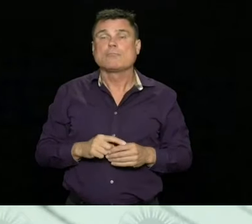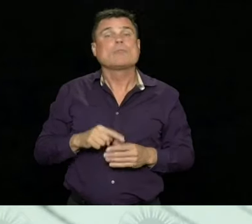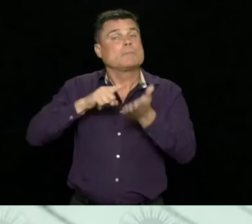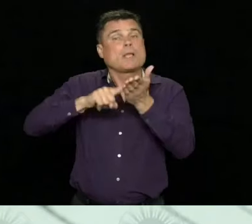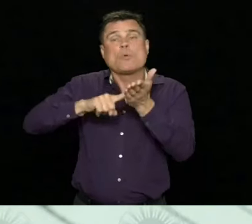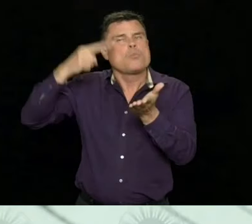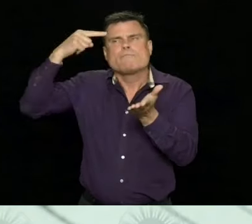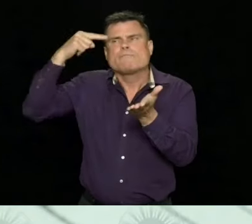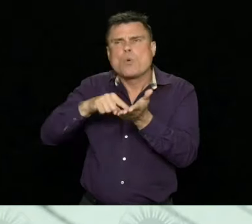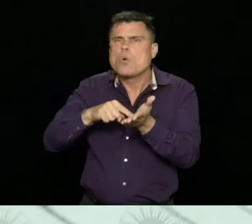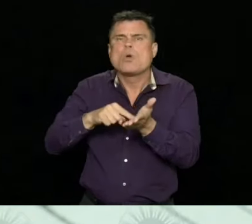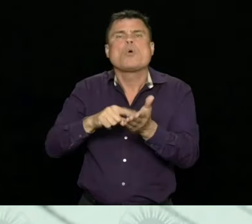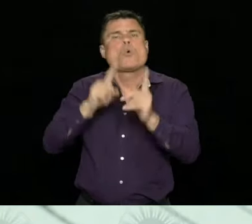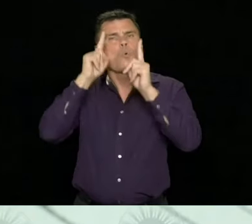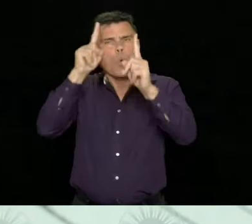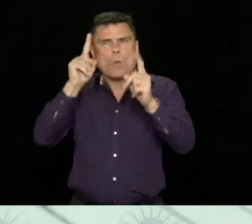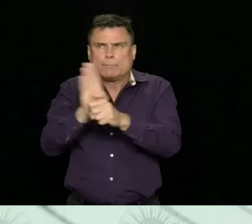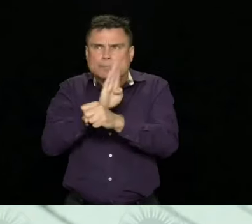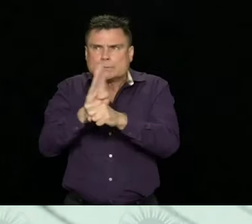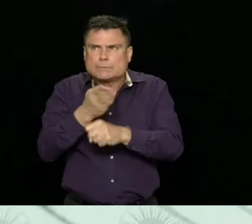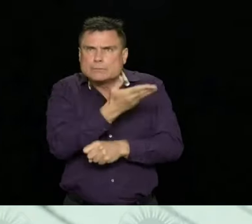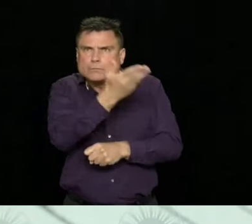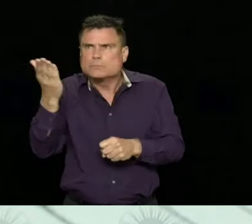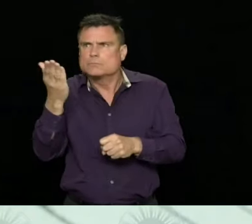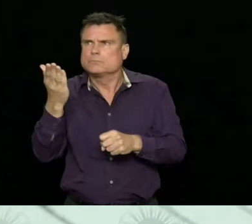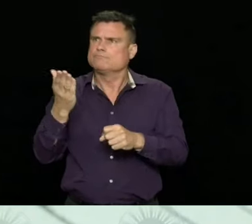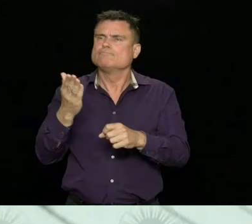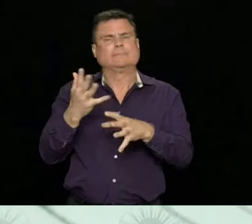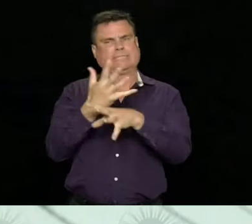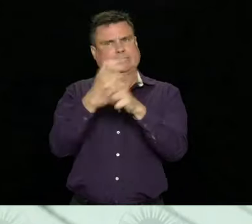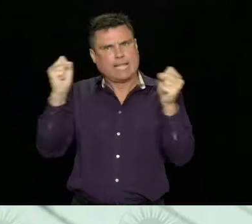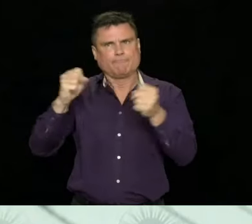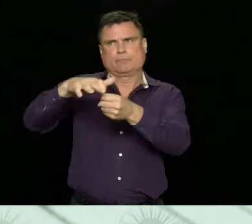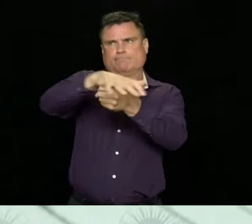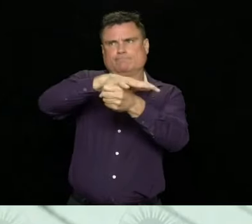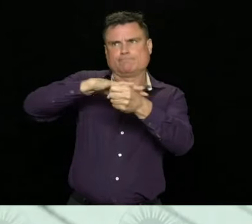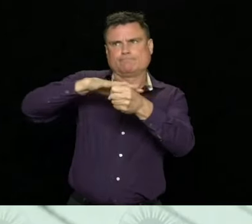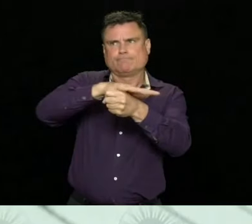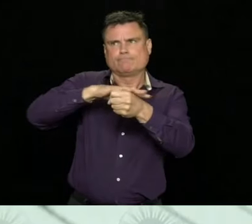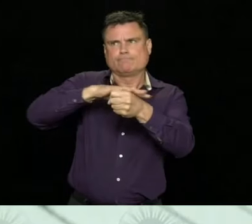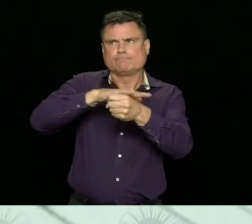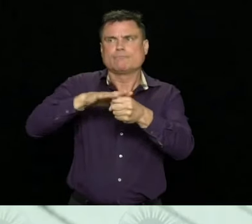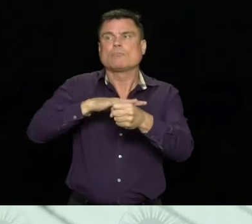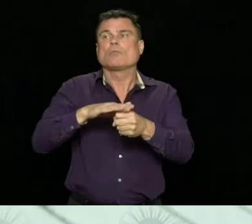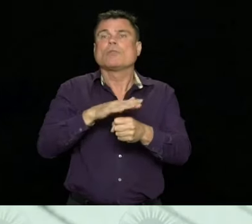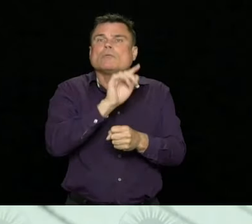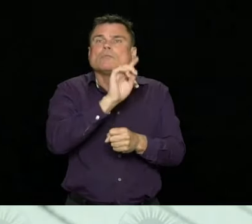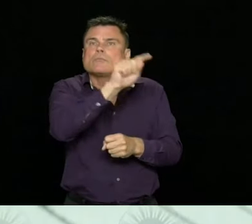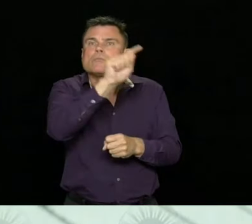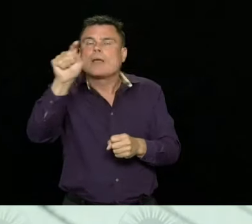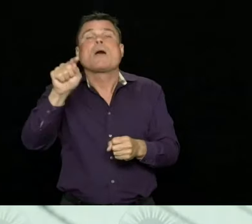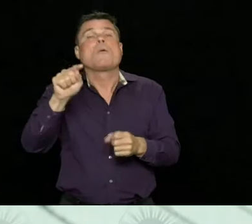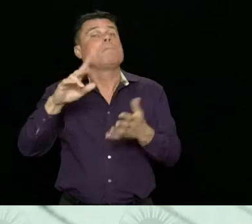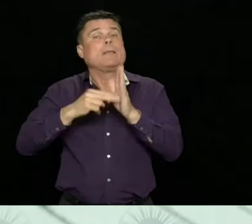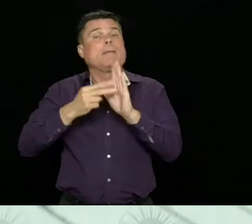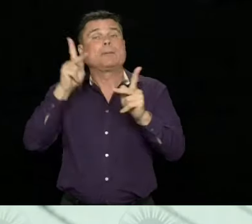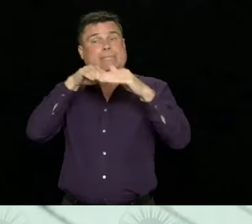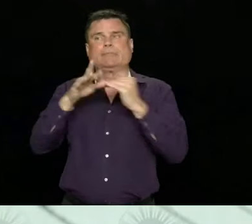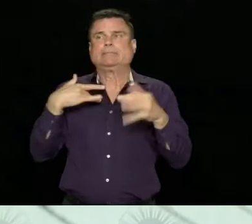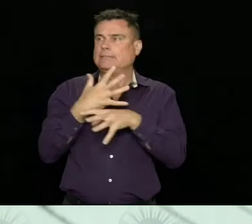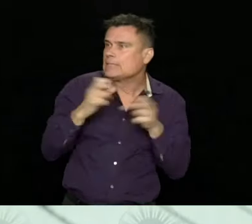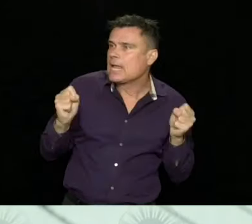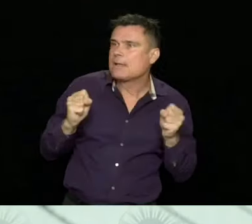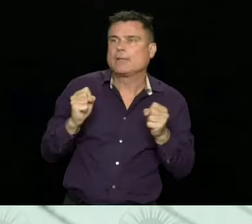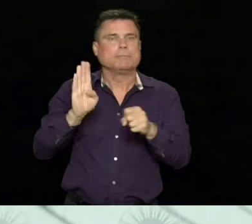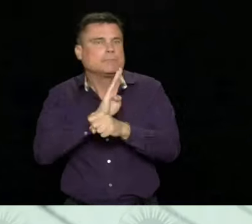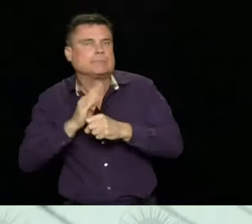consumers can place their trust when stepping inside of them. And the guidelines released last week contribute to